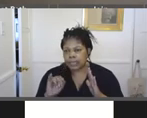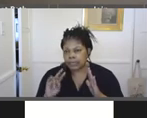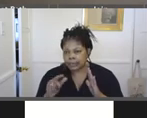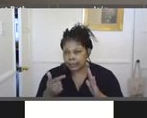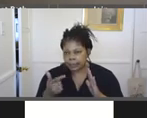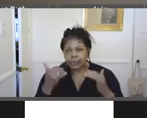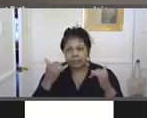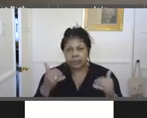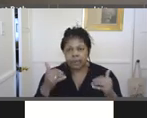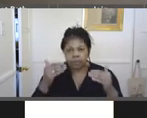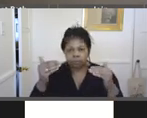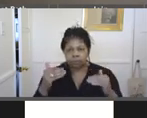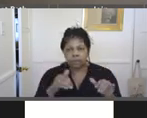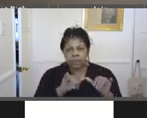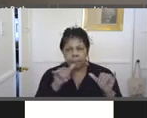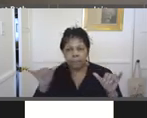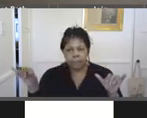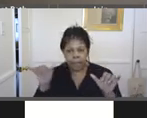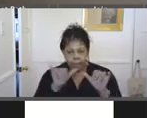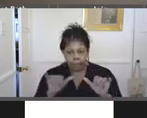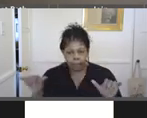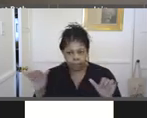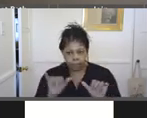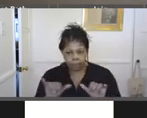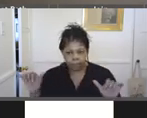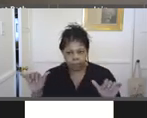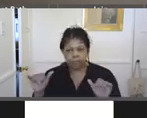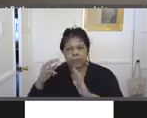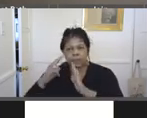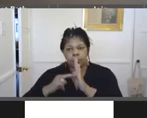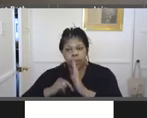with patterns. So now we have pattern brushes.